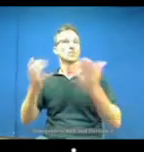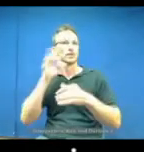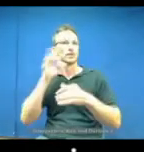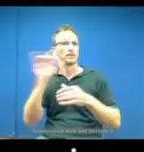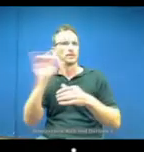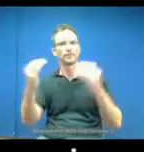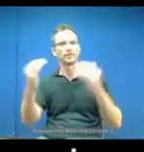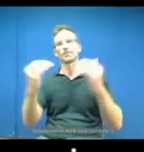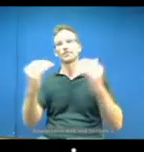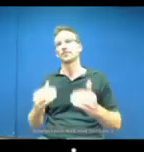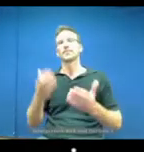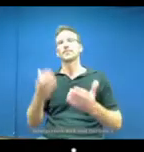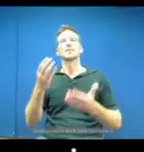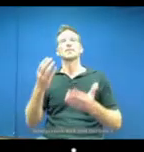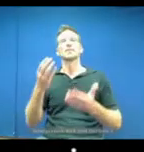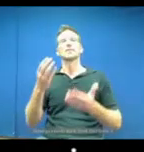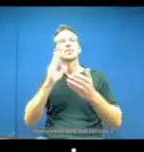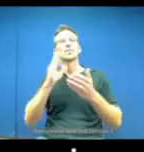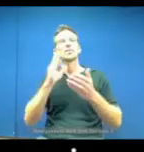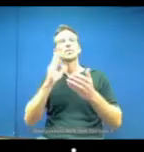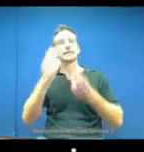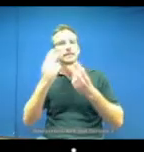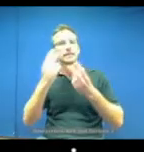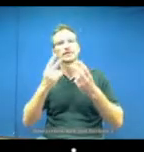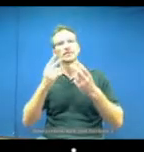certified copies of relevant criminal convictions.